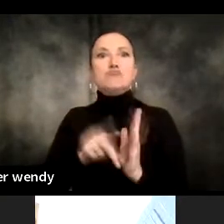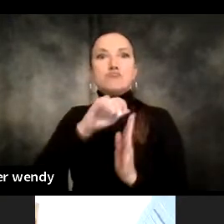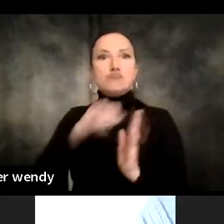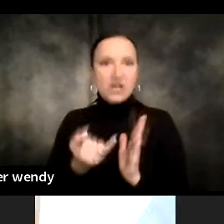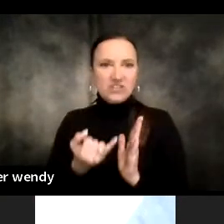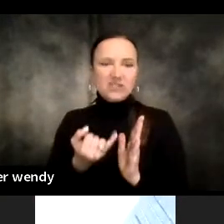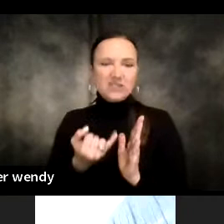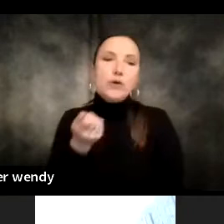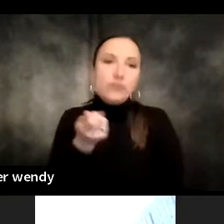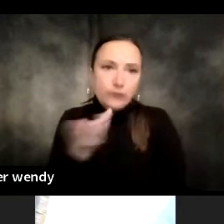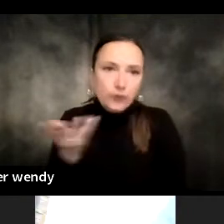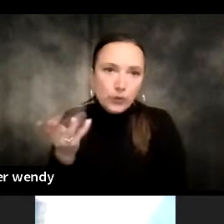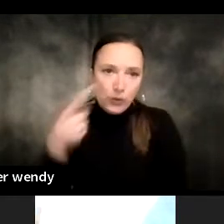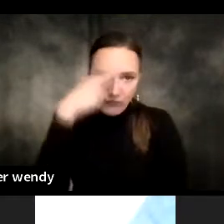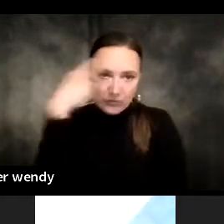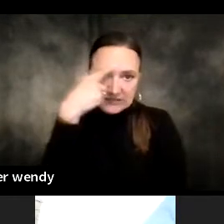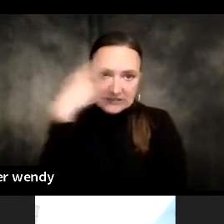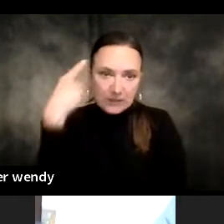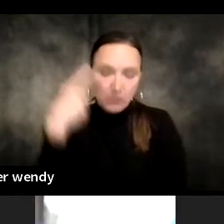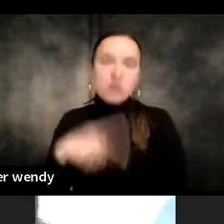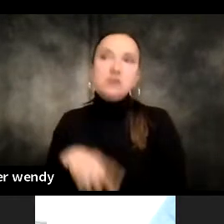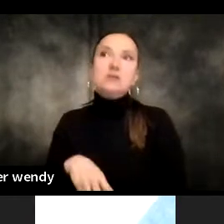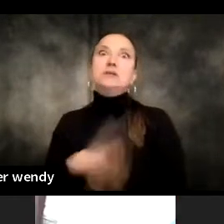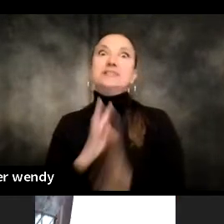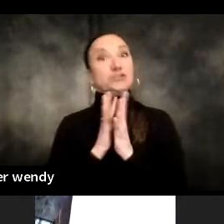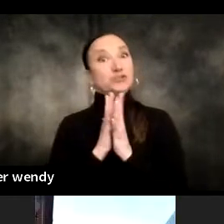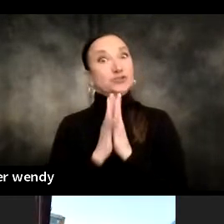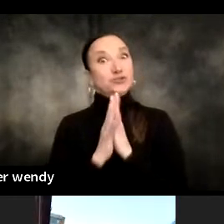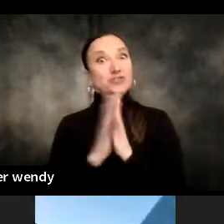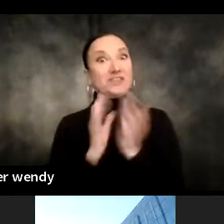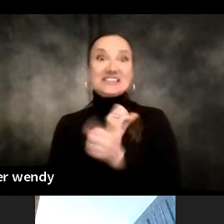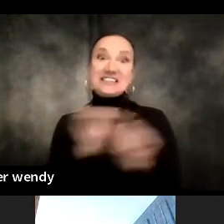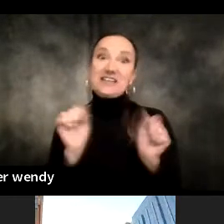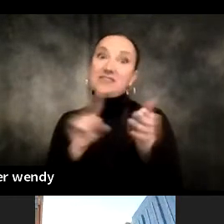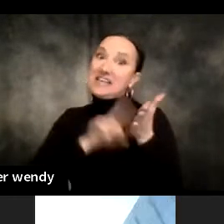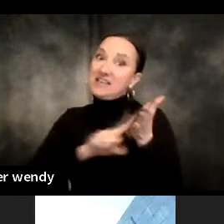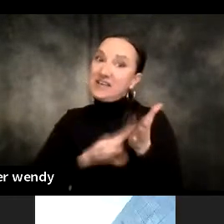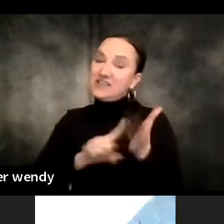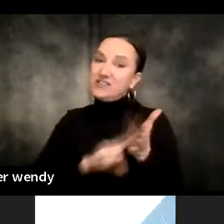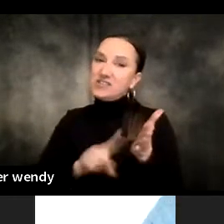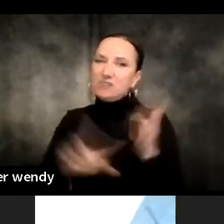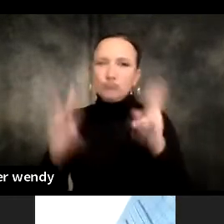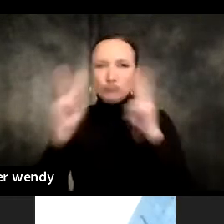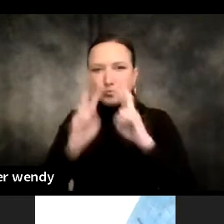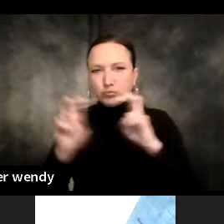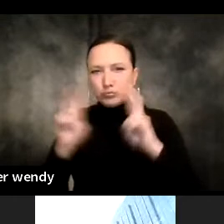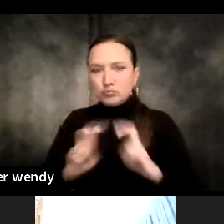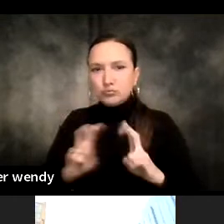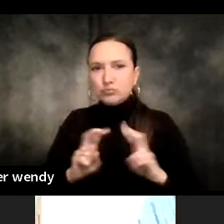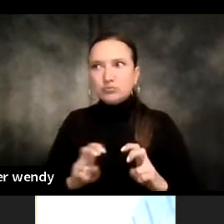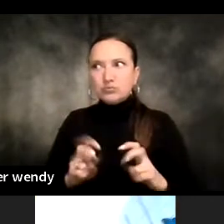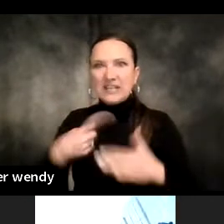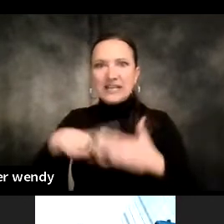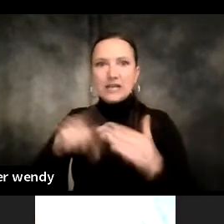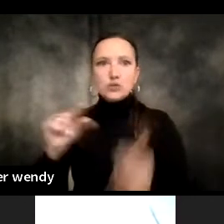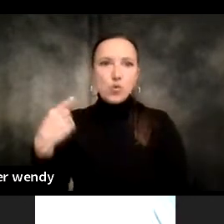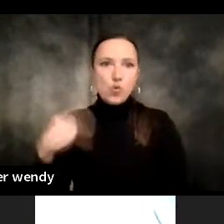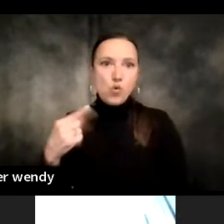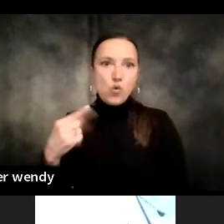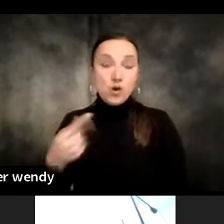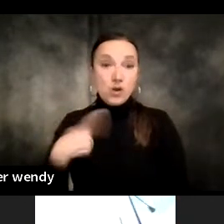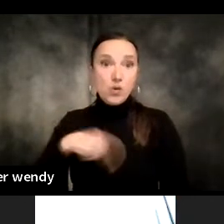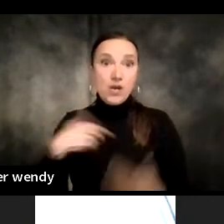some of its projects for the summer, and which traffic safety investigations it's going to look into. Next quarter, we have a